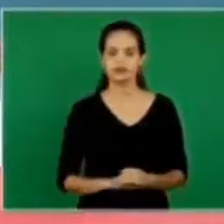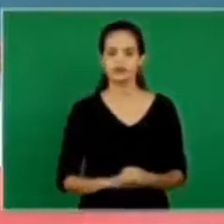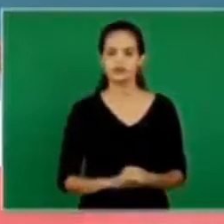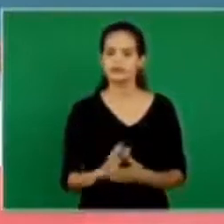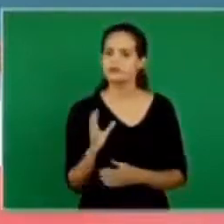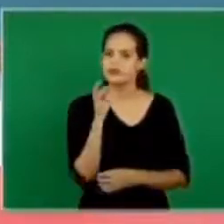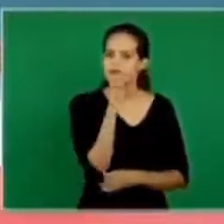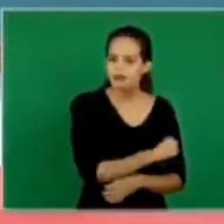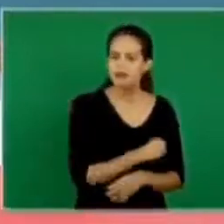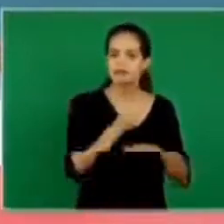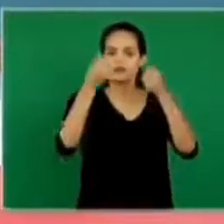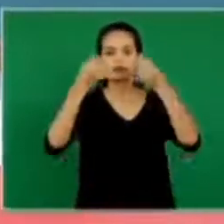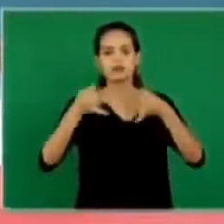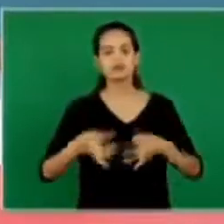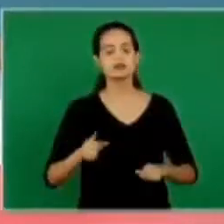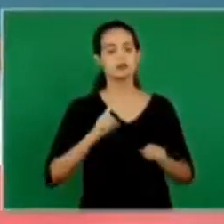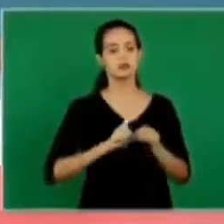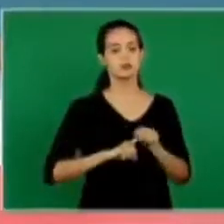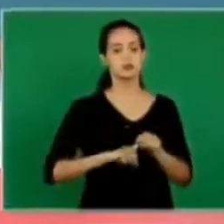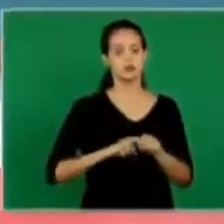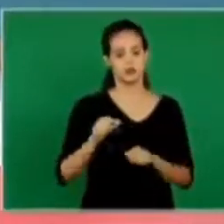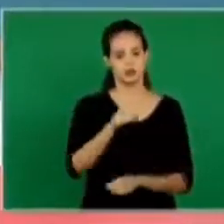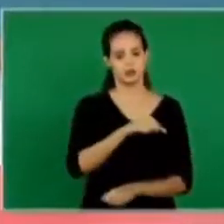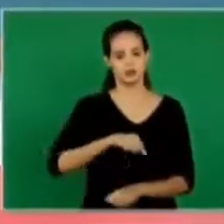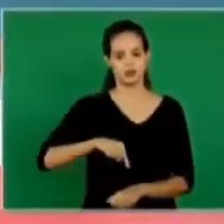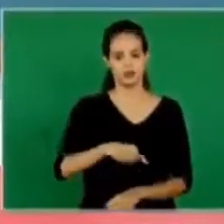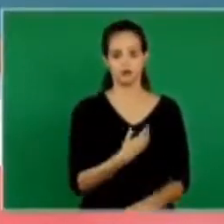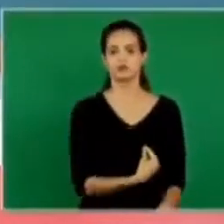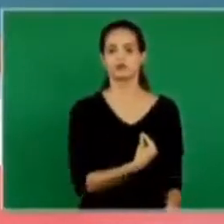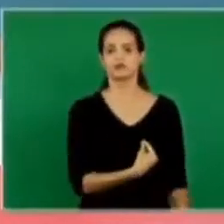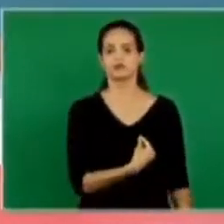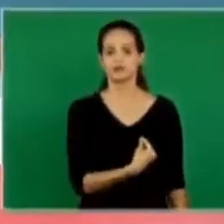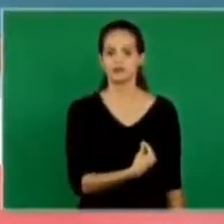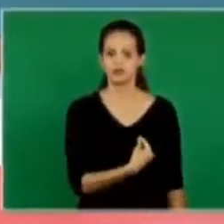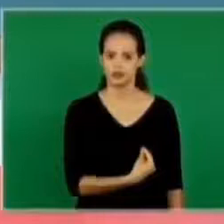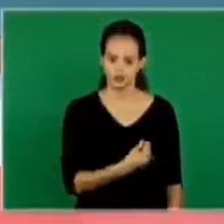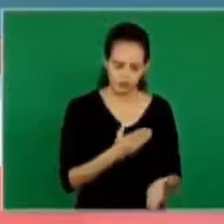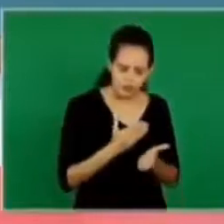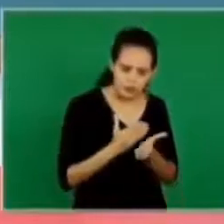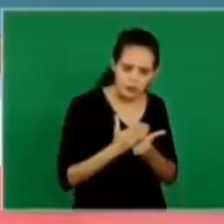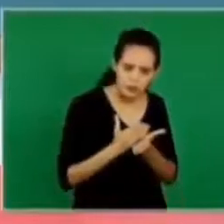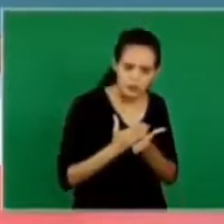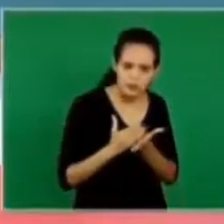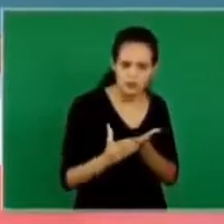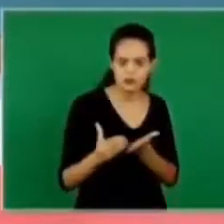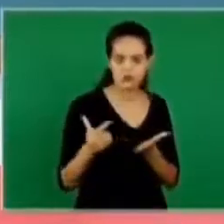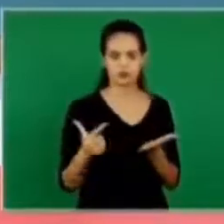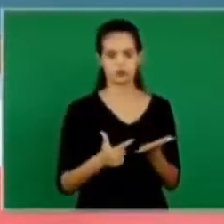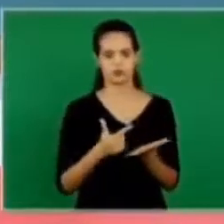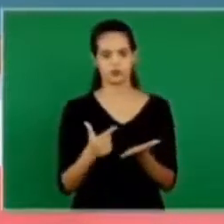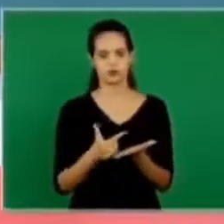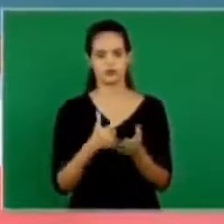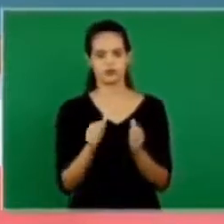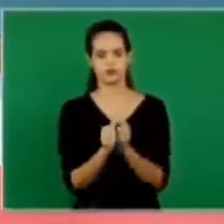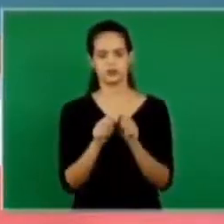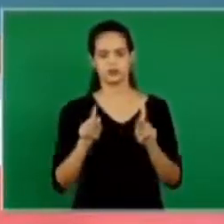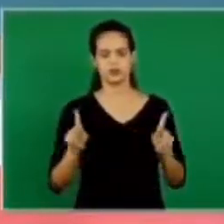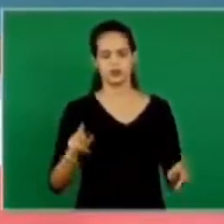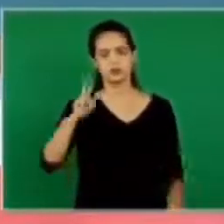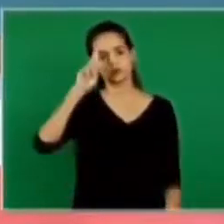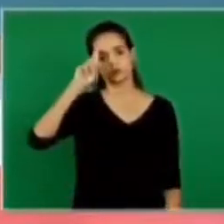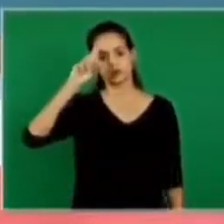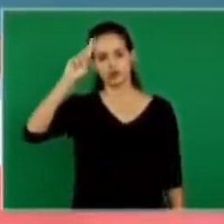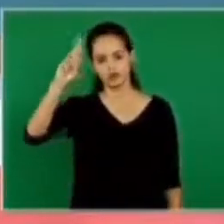We're going to give a quick explanation for the new ones, an introduction. In the book of Revelations, the